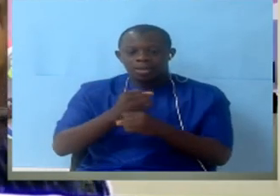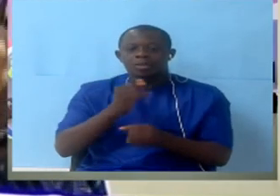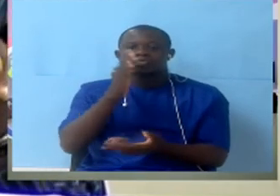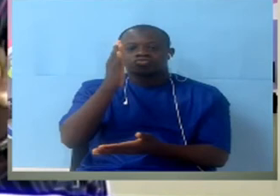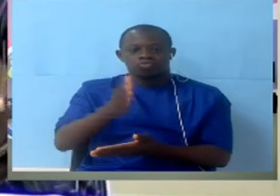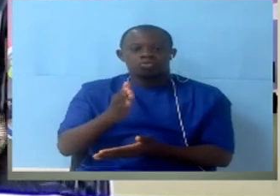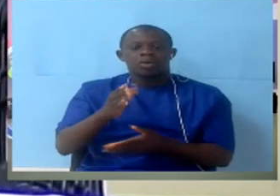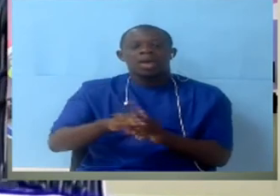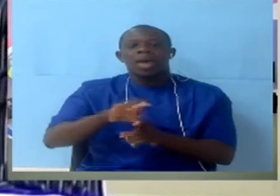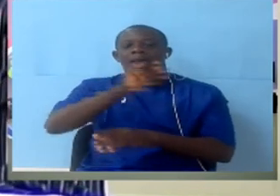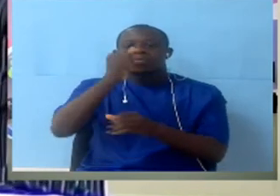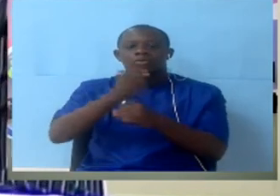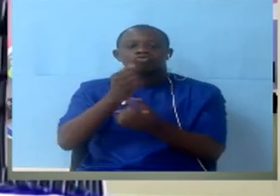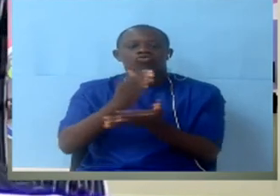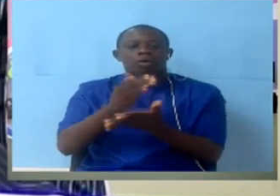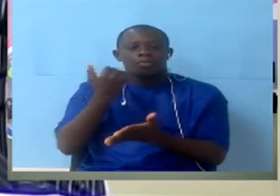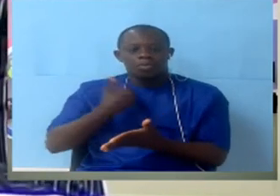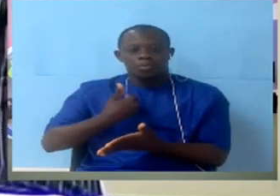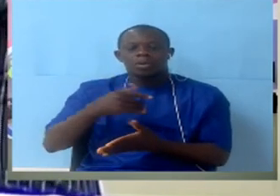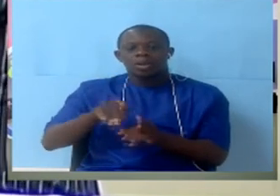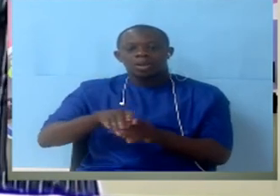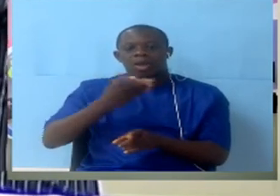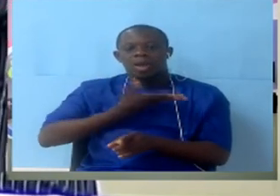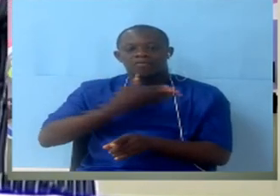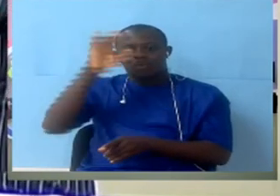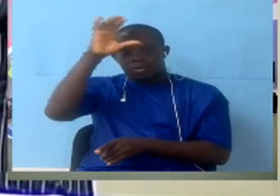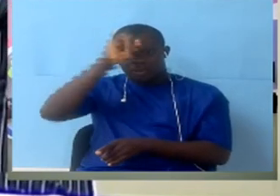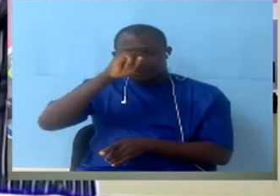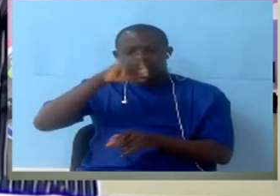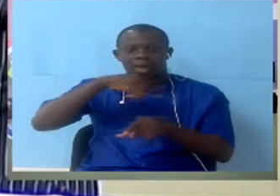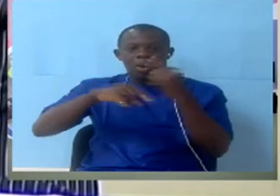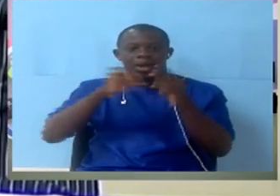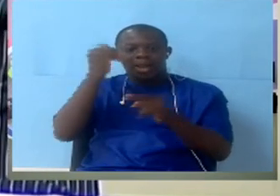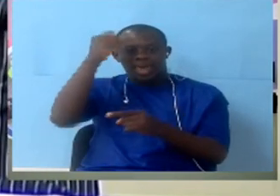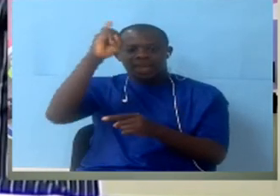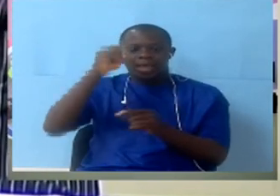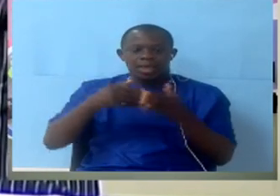a basis for the opinions that they give to the commission.